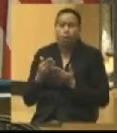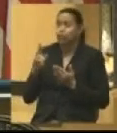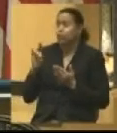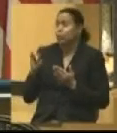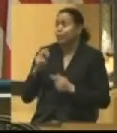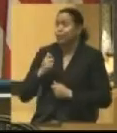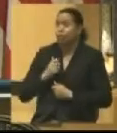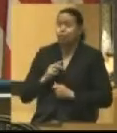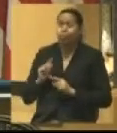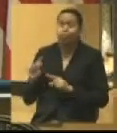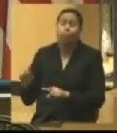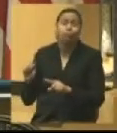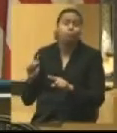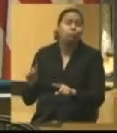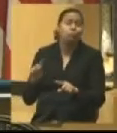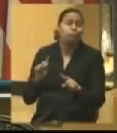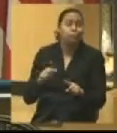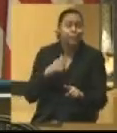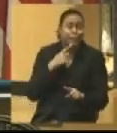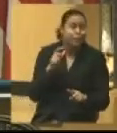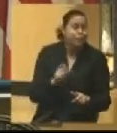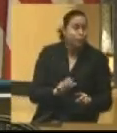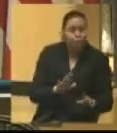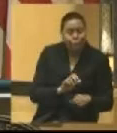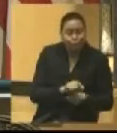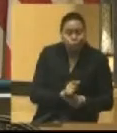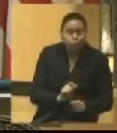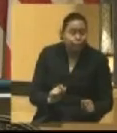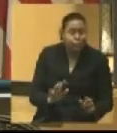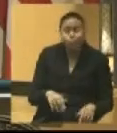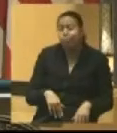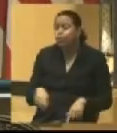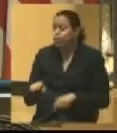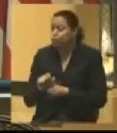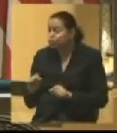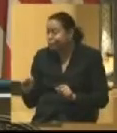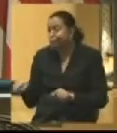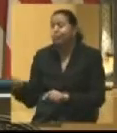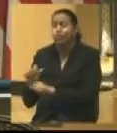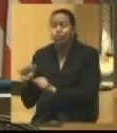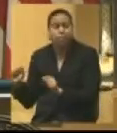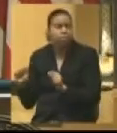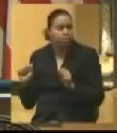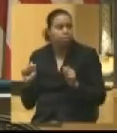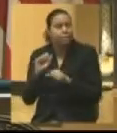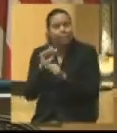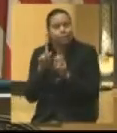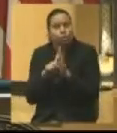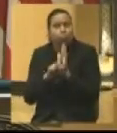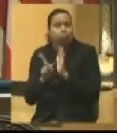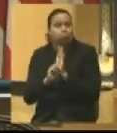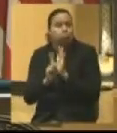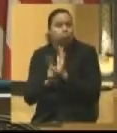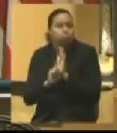on to southern plantations telling slaves they're freed. Slaves who are being held by their masters against are running off and getting to